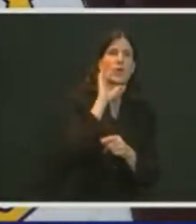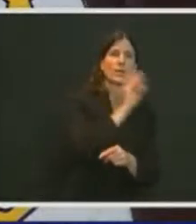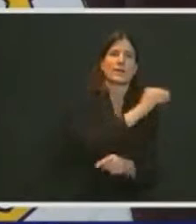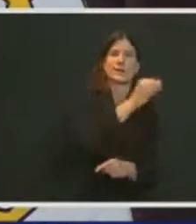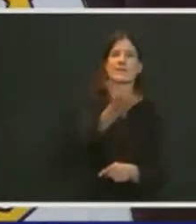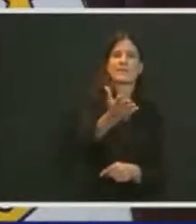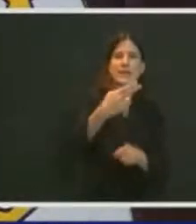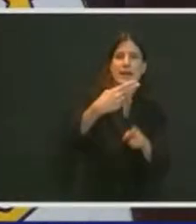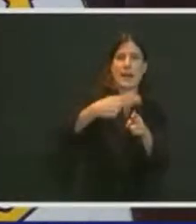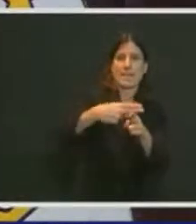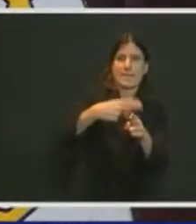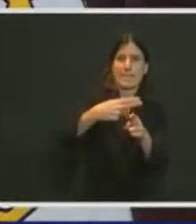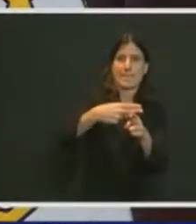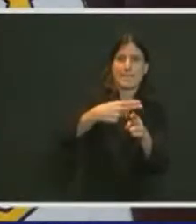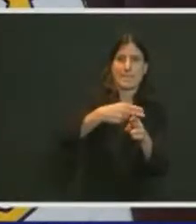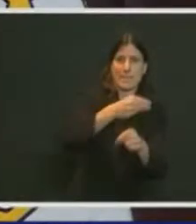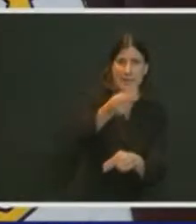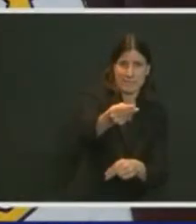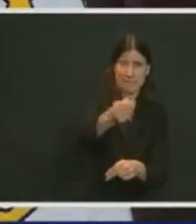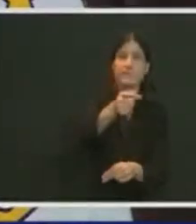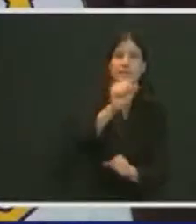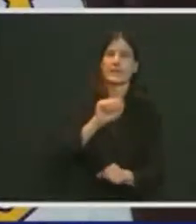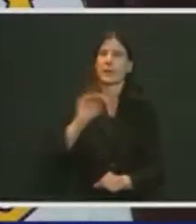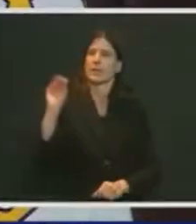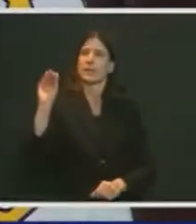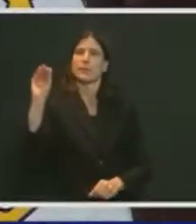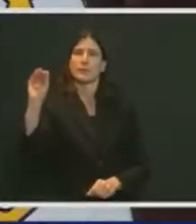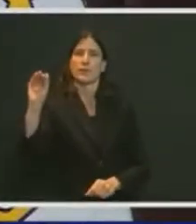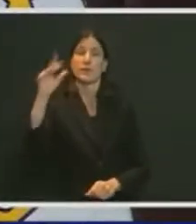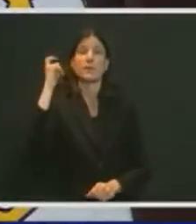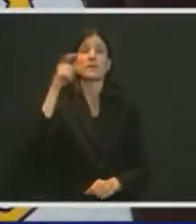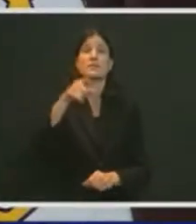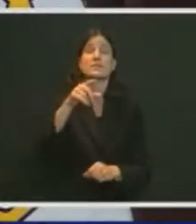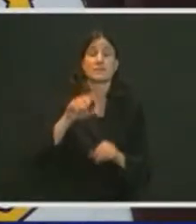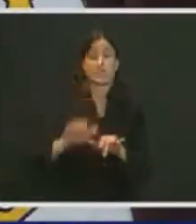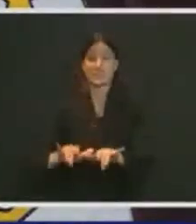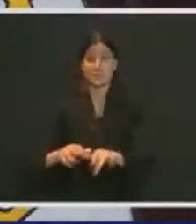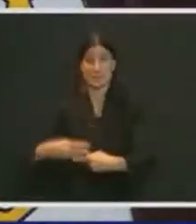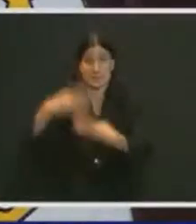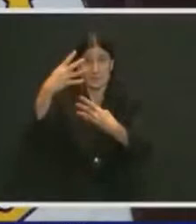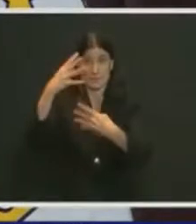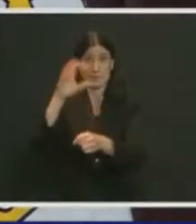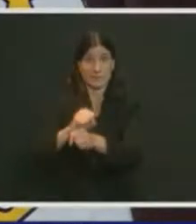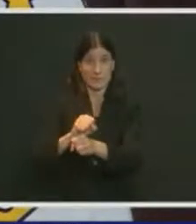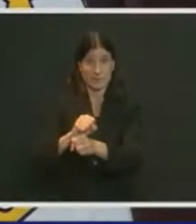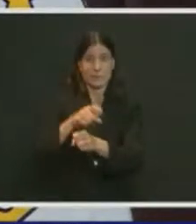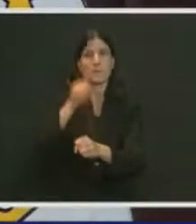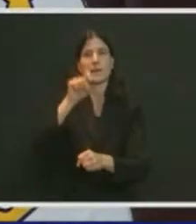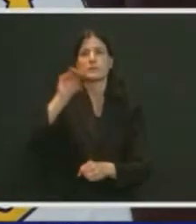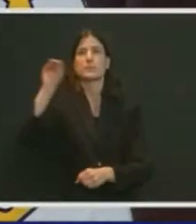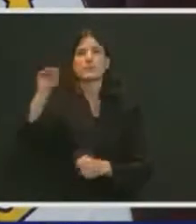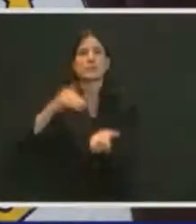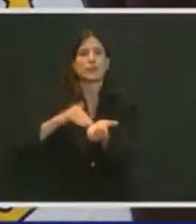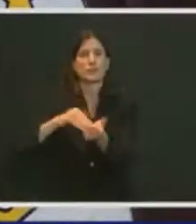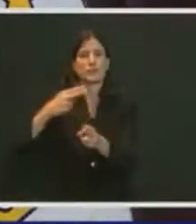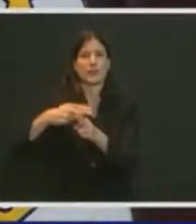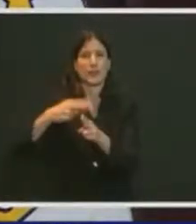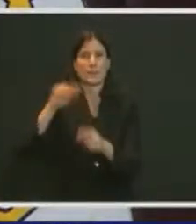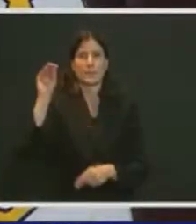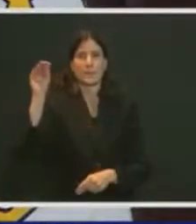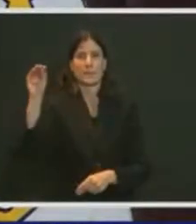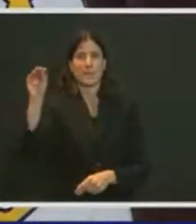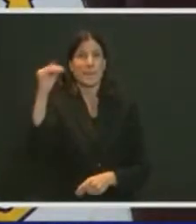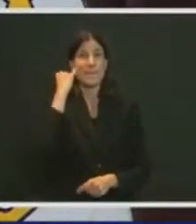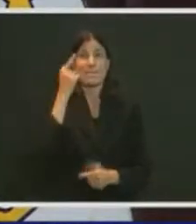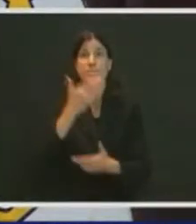are at the ready to be able to do that. That's specifically what we want to do with going forward as we expand testing.